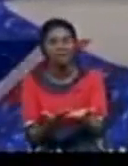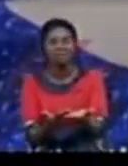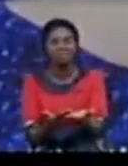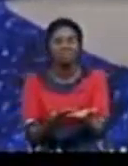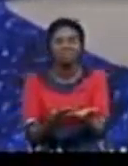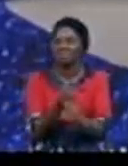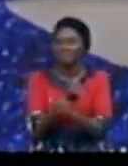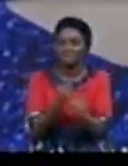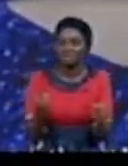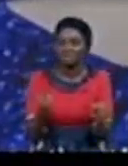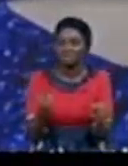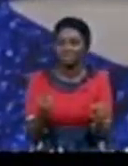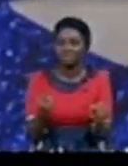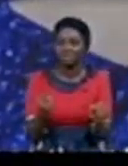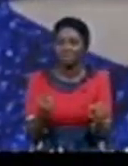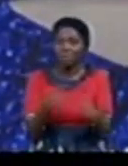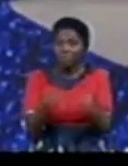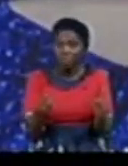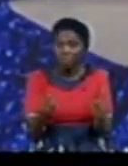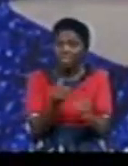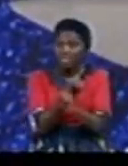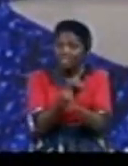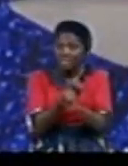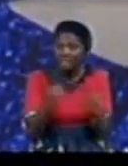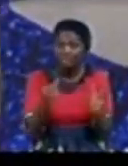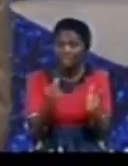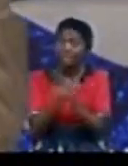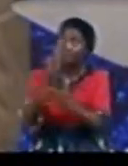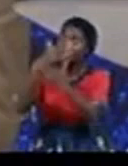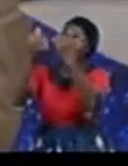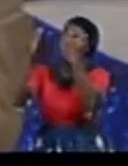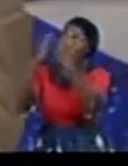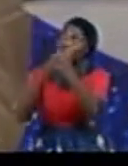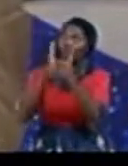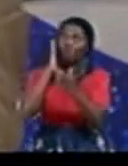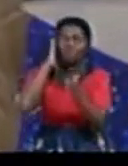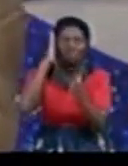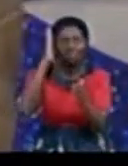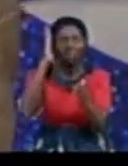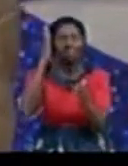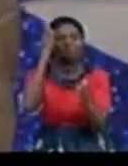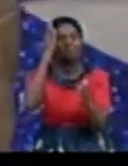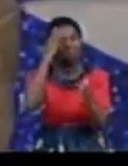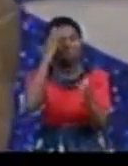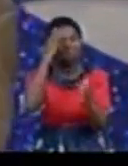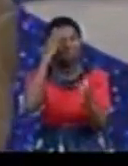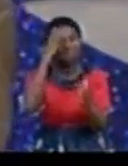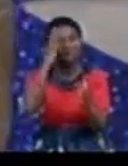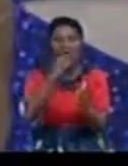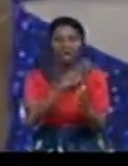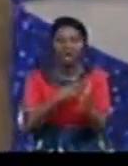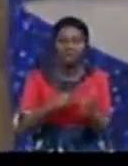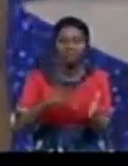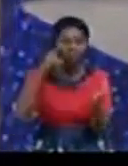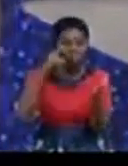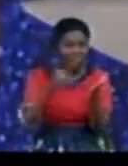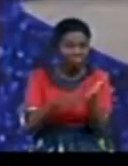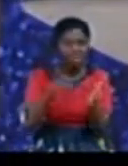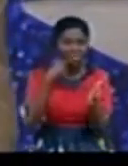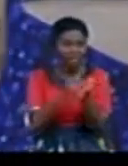salvation. Salvation that heaven will recognize and say, he is